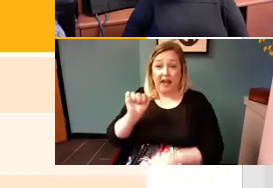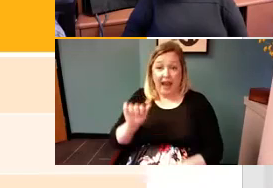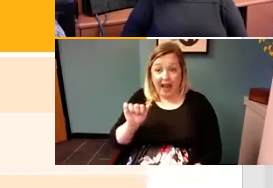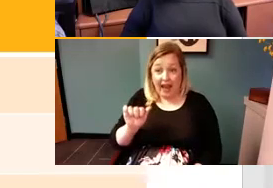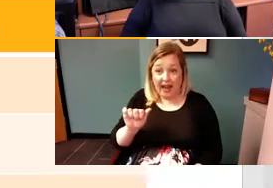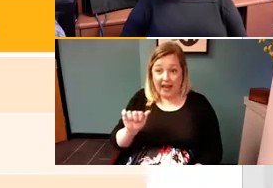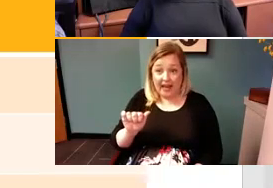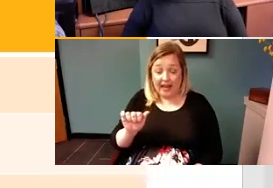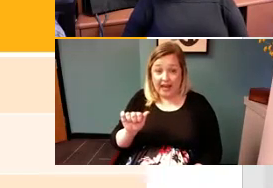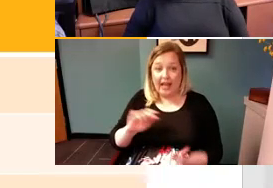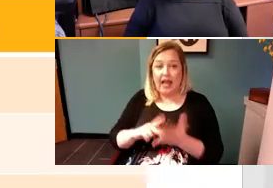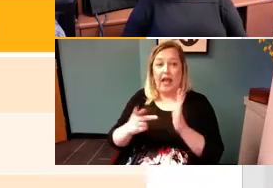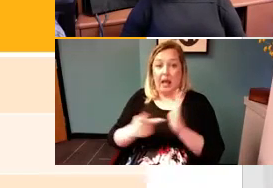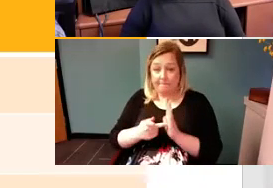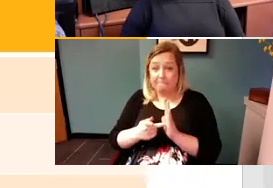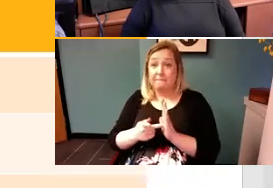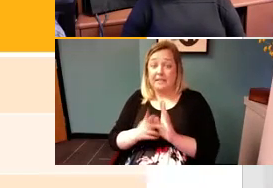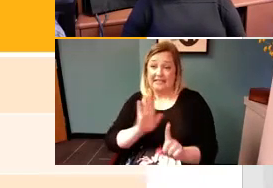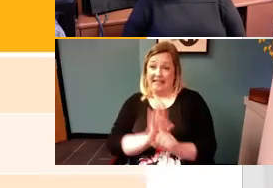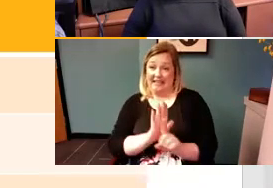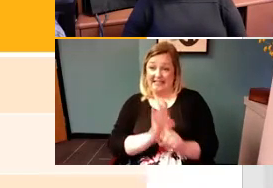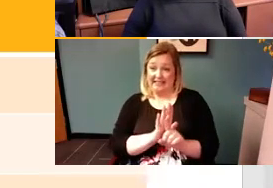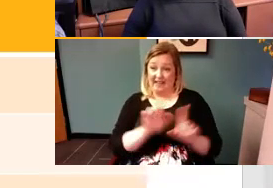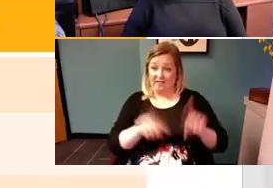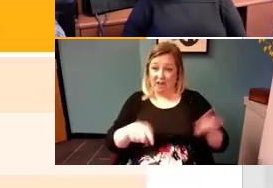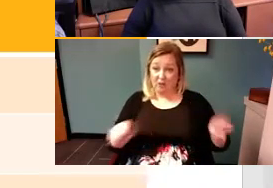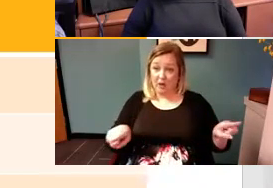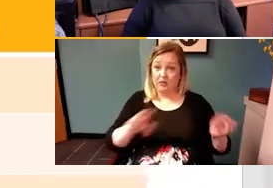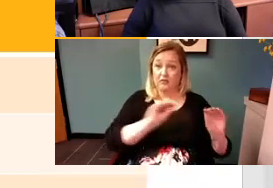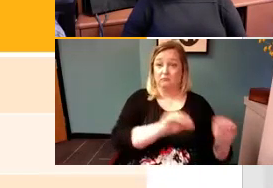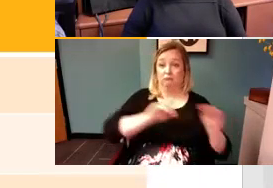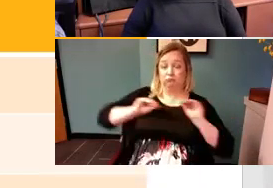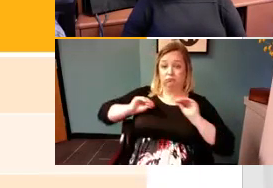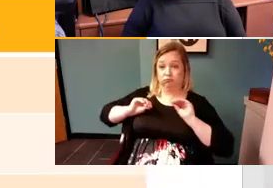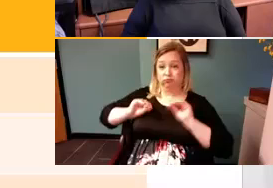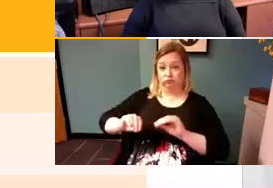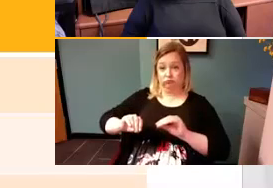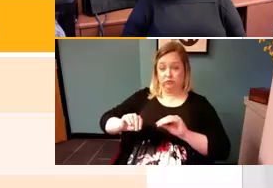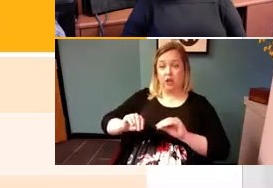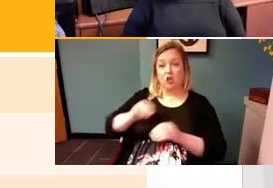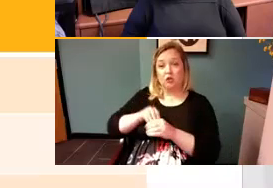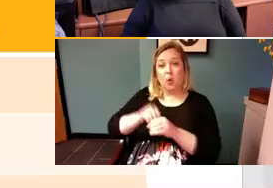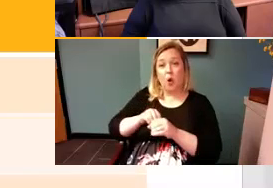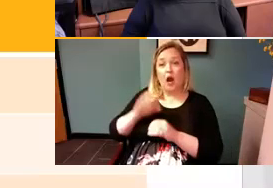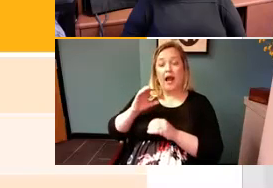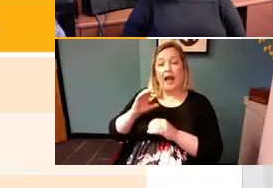we are storing all of those variables into a data structure called a stack. Now,